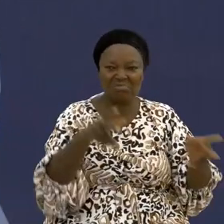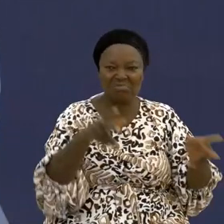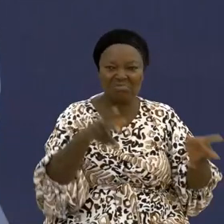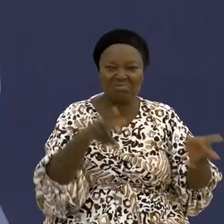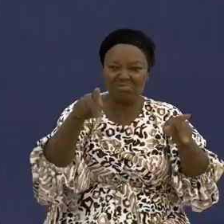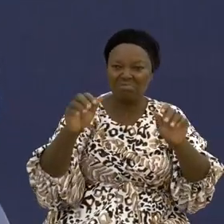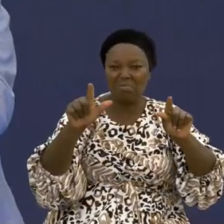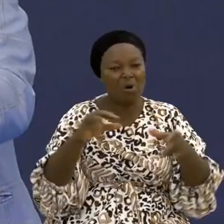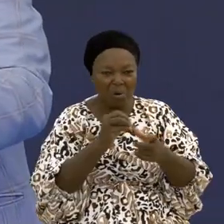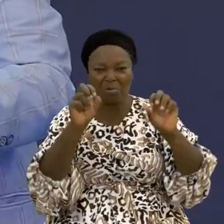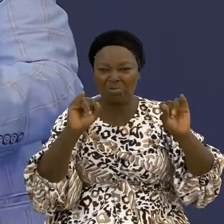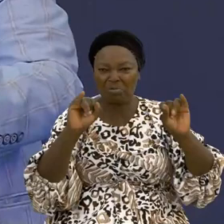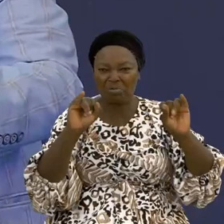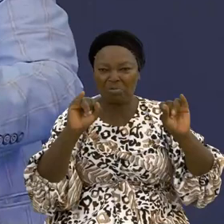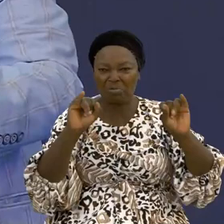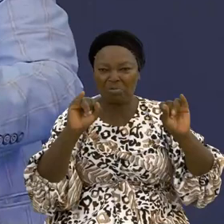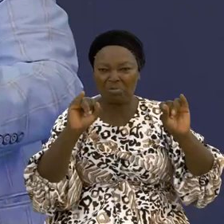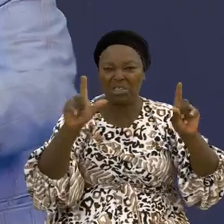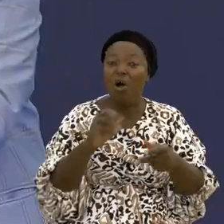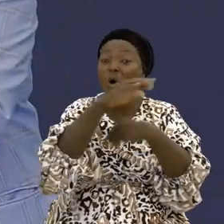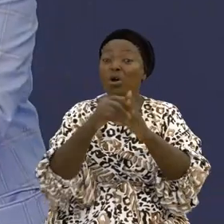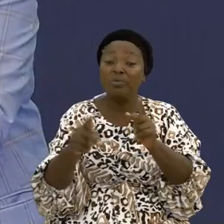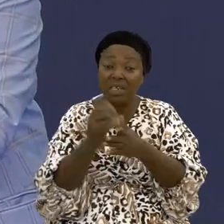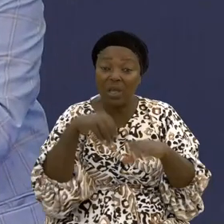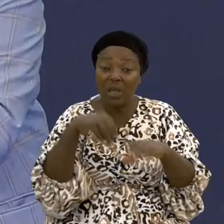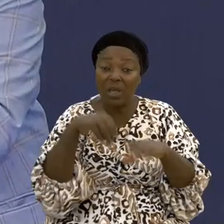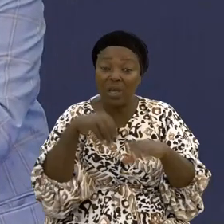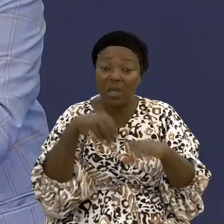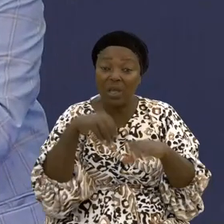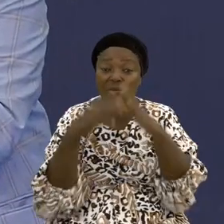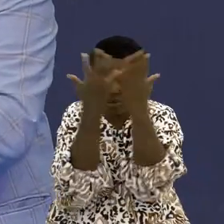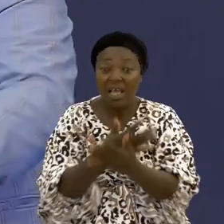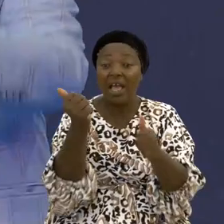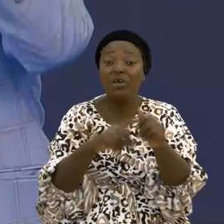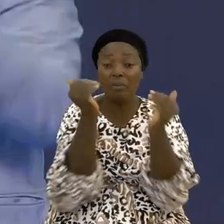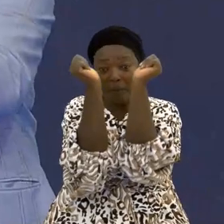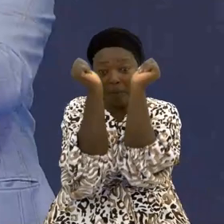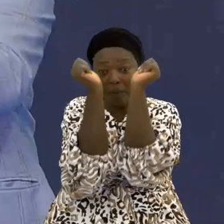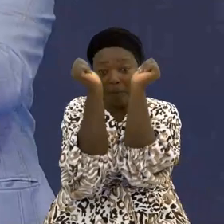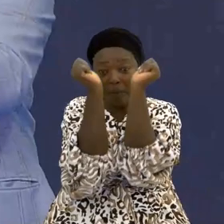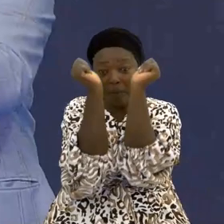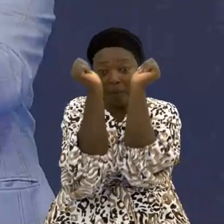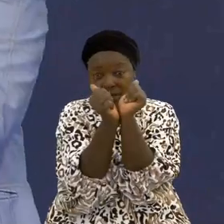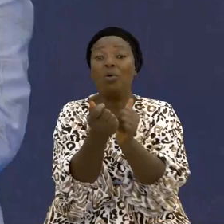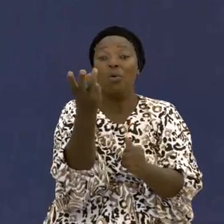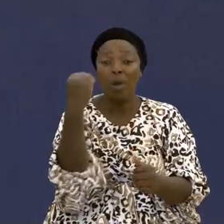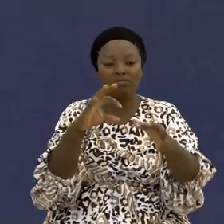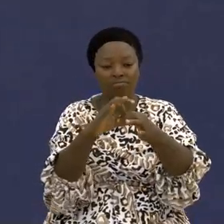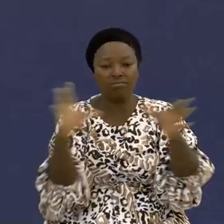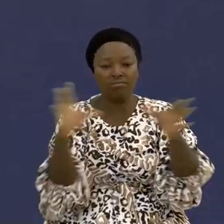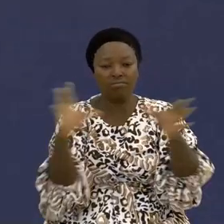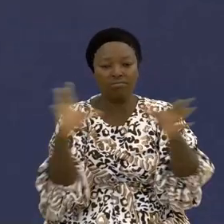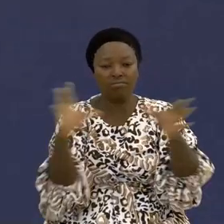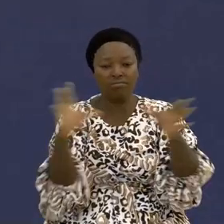Silas, all the other people that were in the prison, everyone's bands were loose. And then